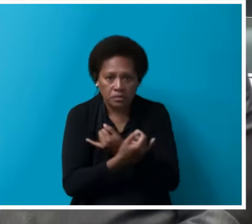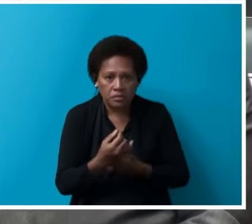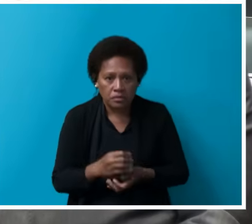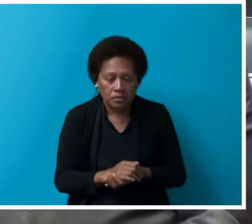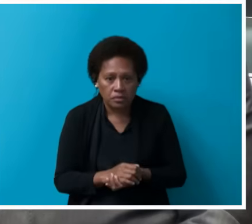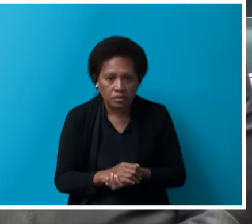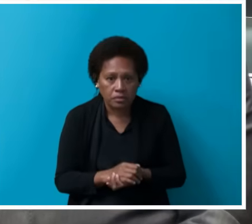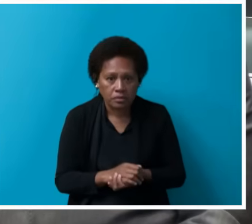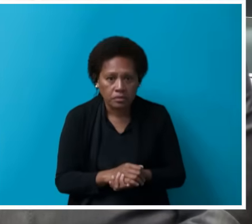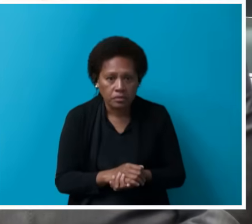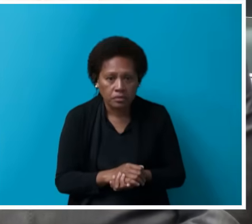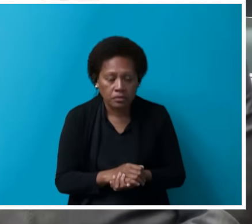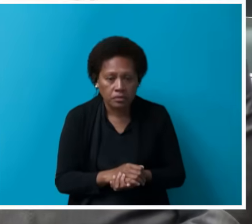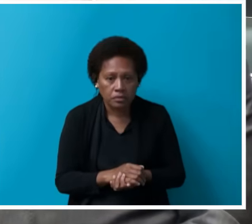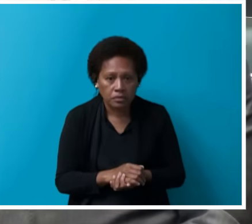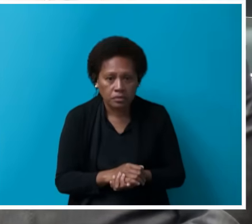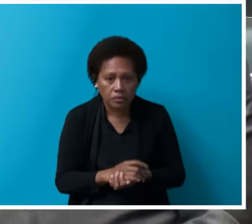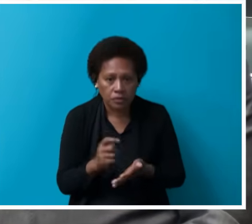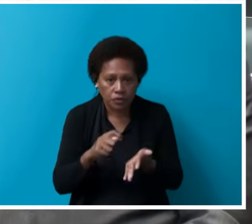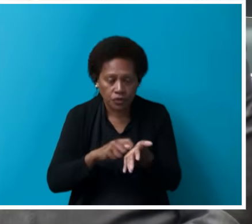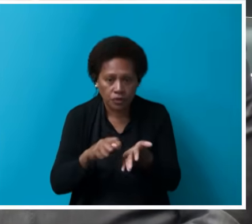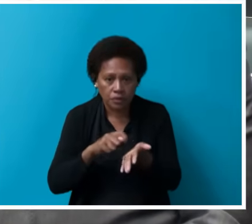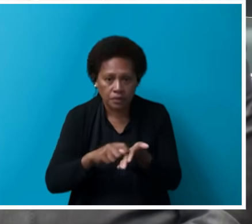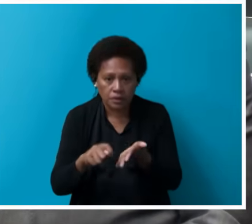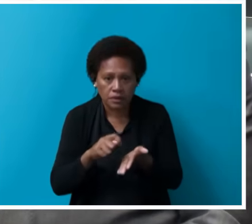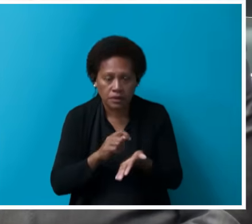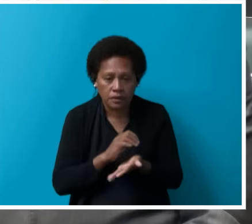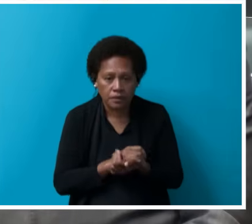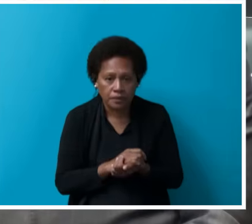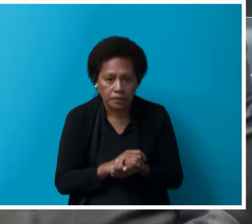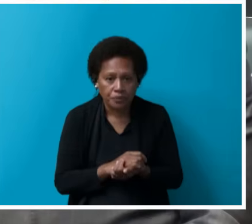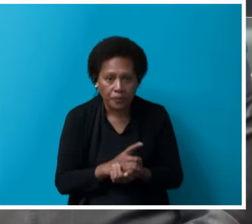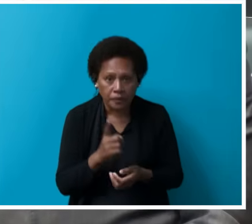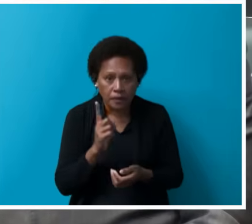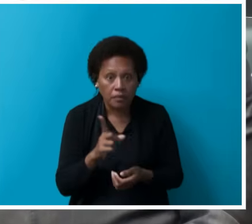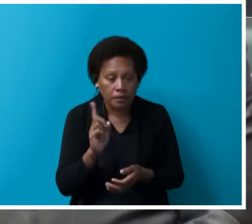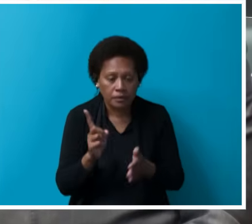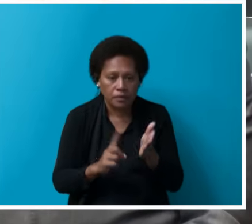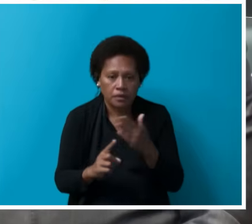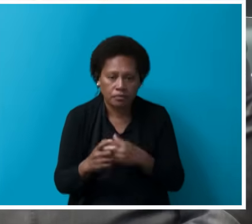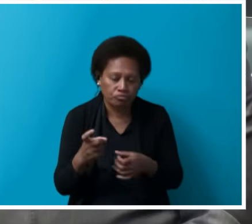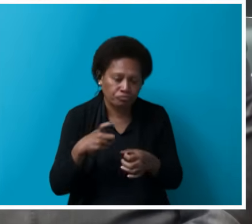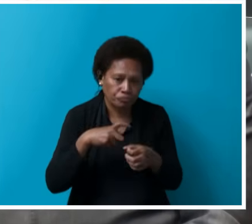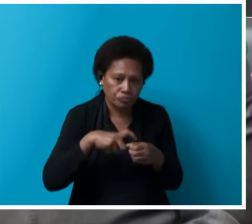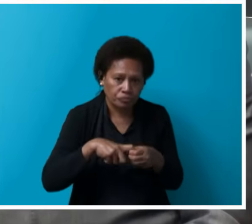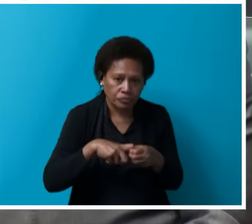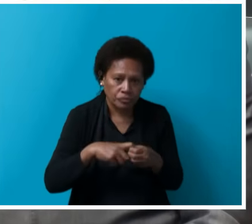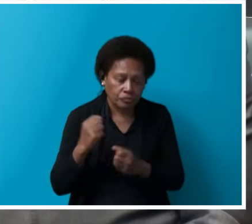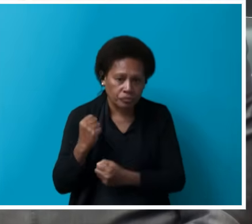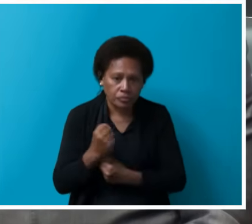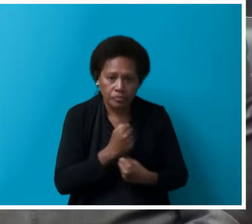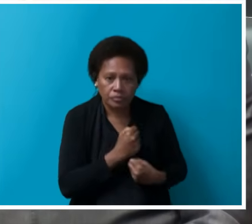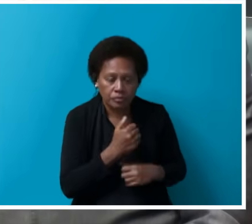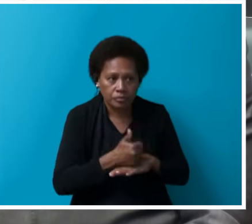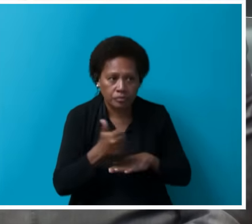in transparency and good governance. But he joined the military government. And at that time,